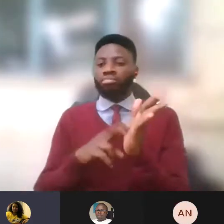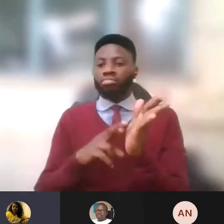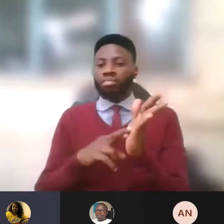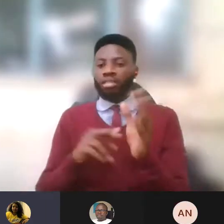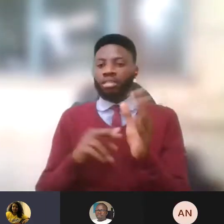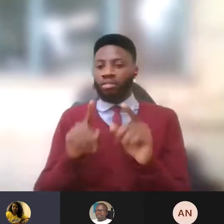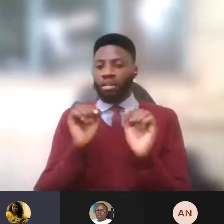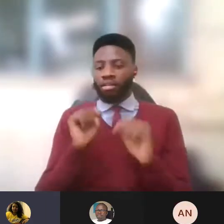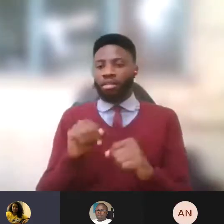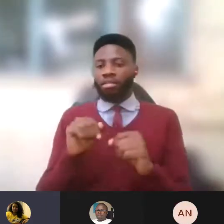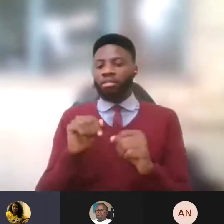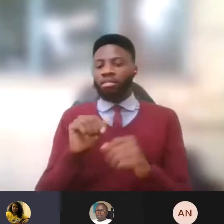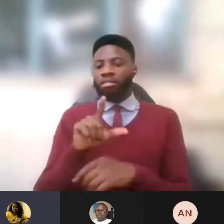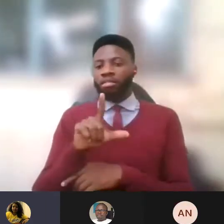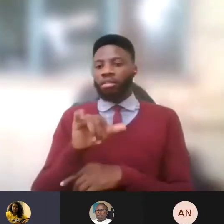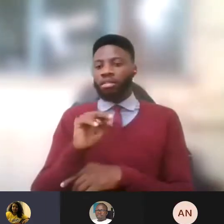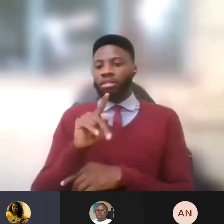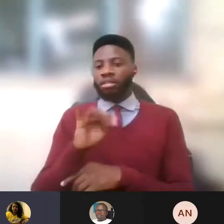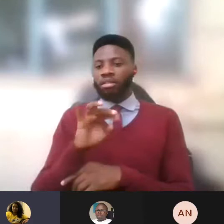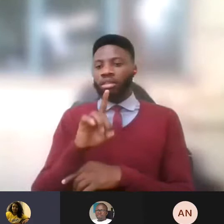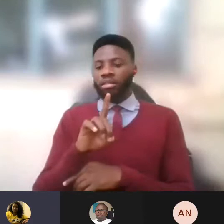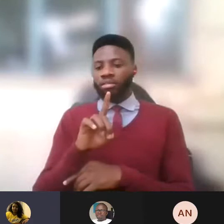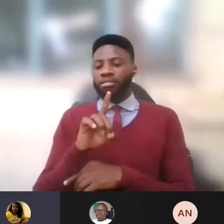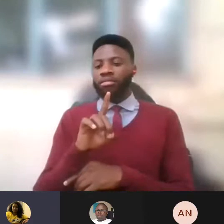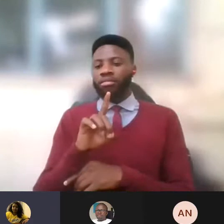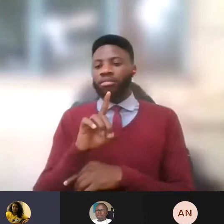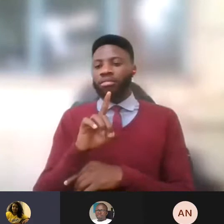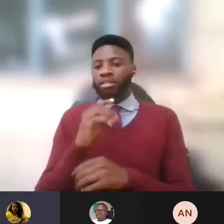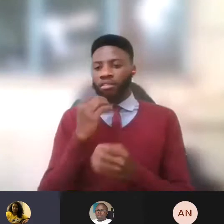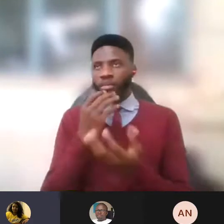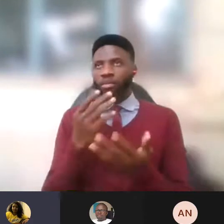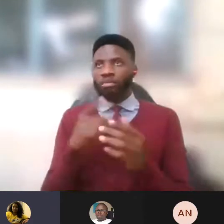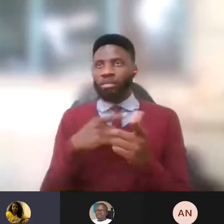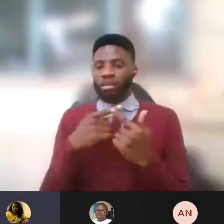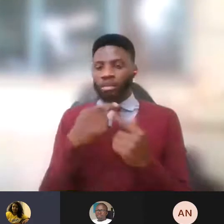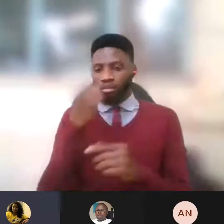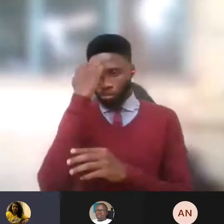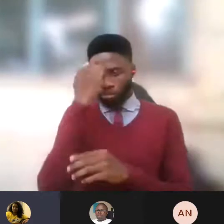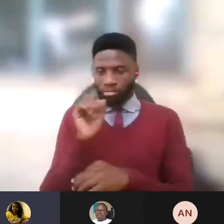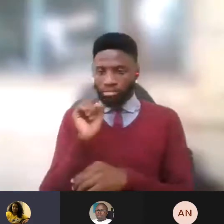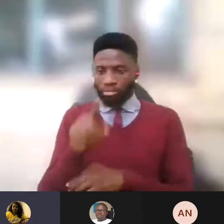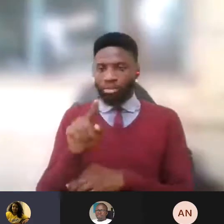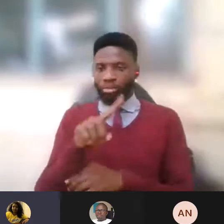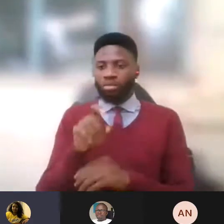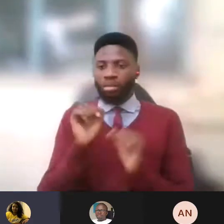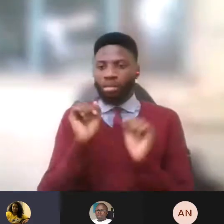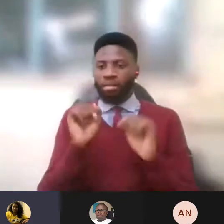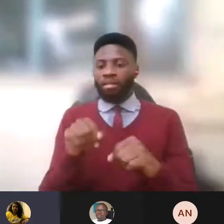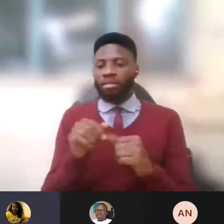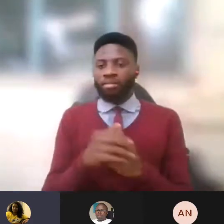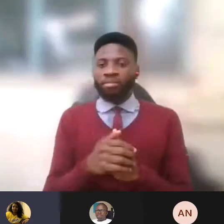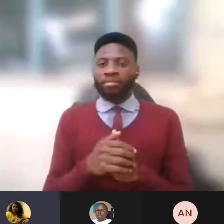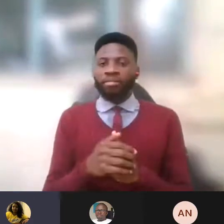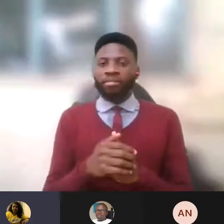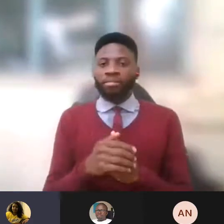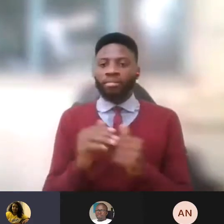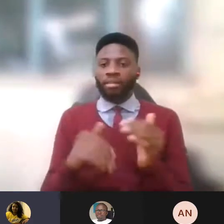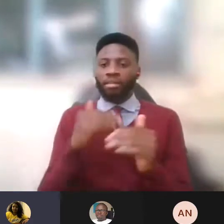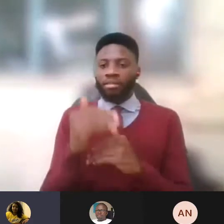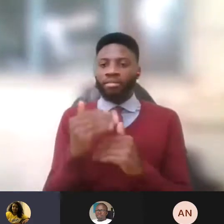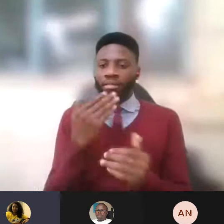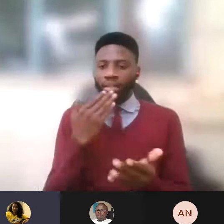said, this seems like exactly what you're doing right now. I think you should apply for it. And so at the time, I didn't even know it was Microsoft, but it